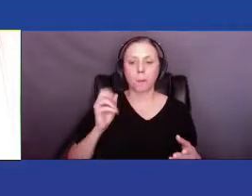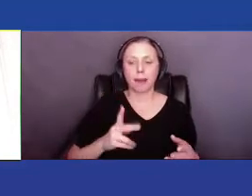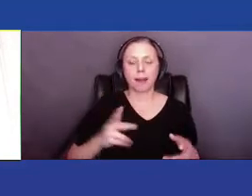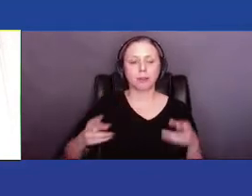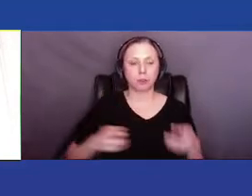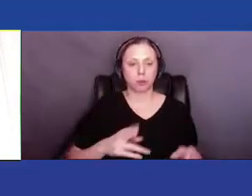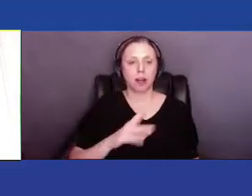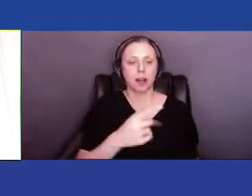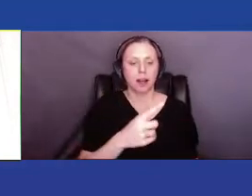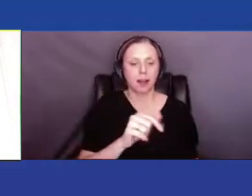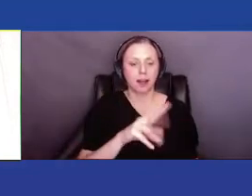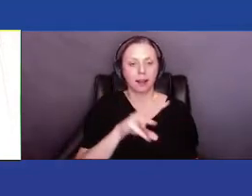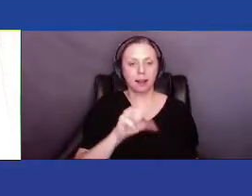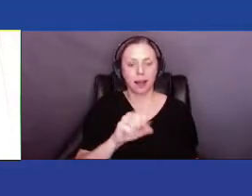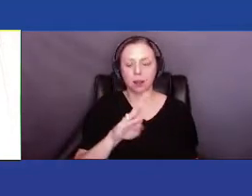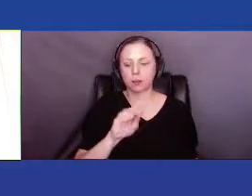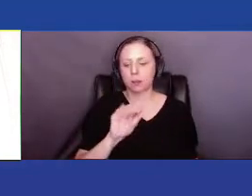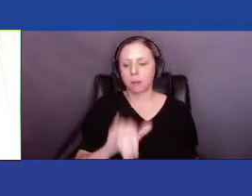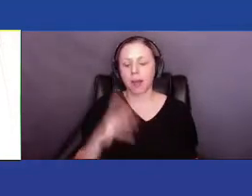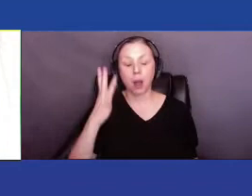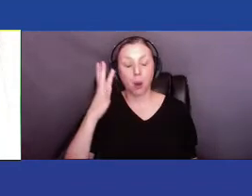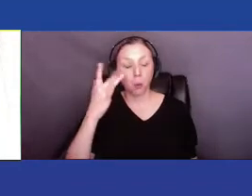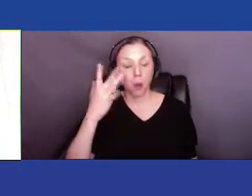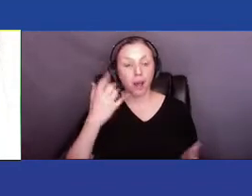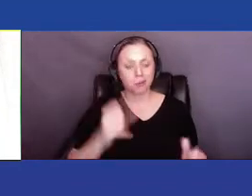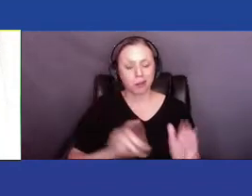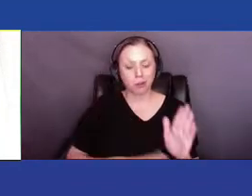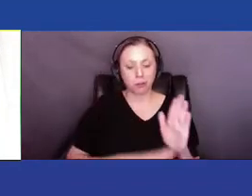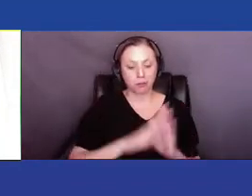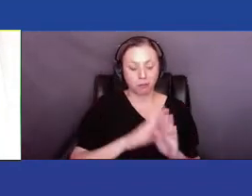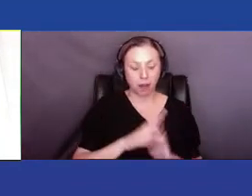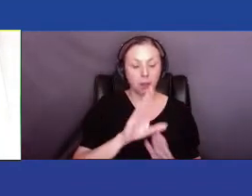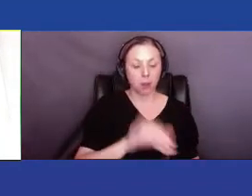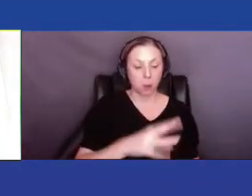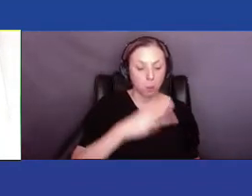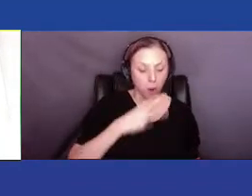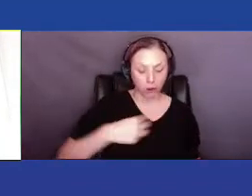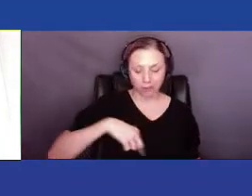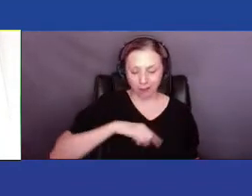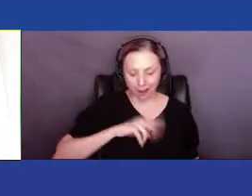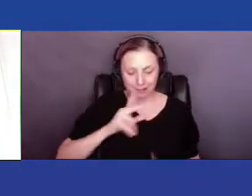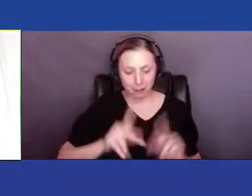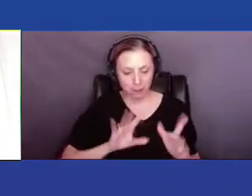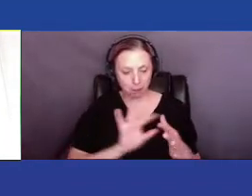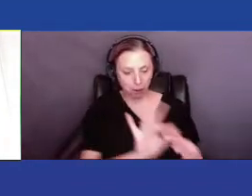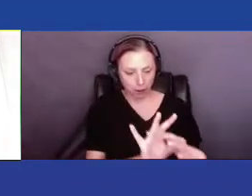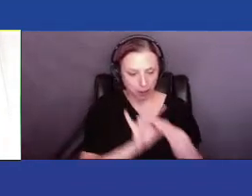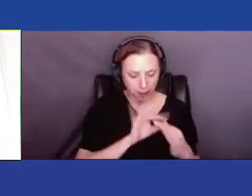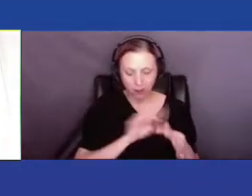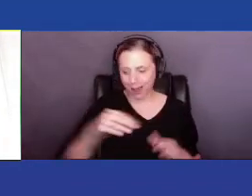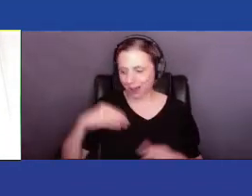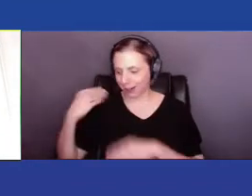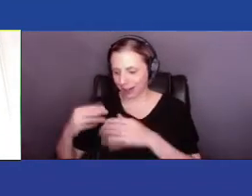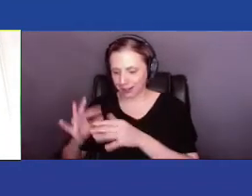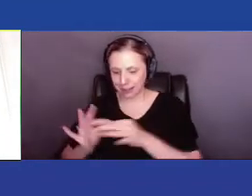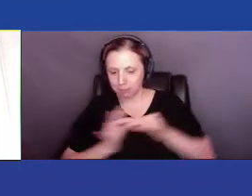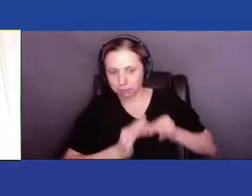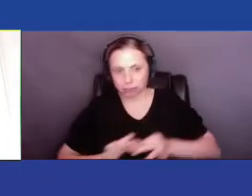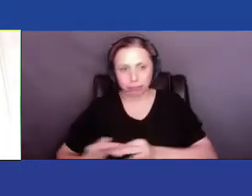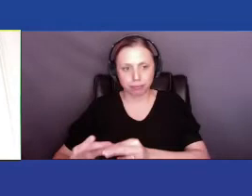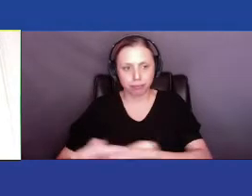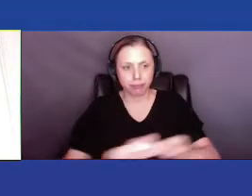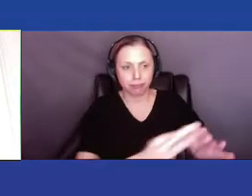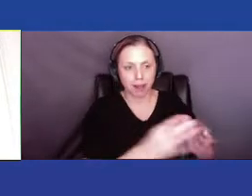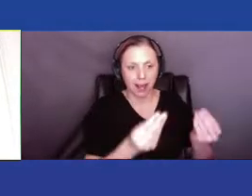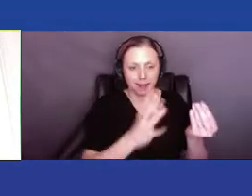us, these waters and our landscapes and cultural legacies. Next slide.